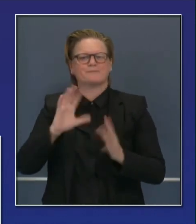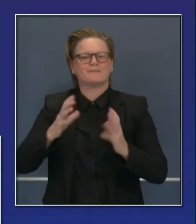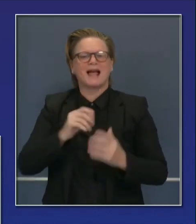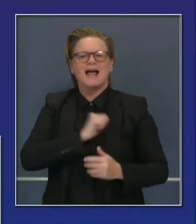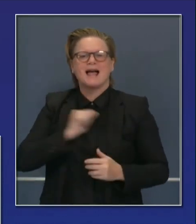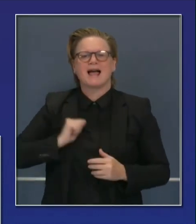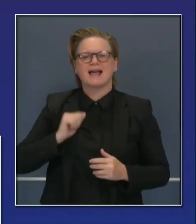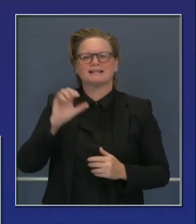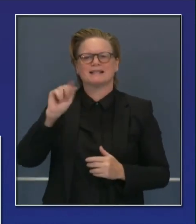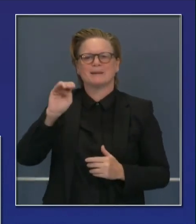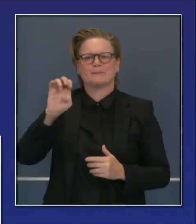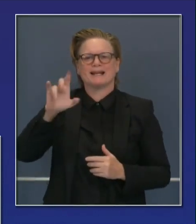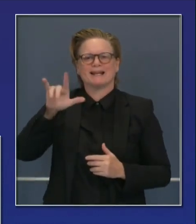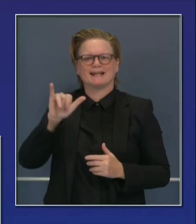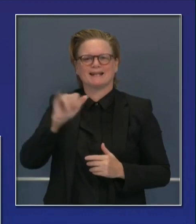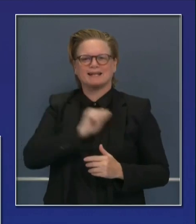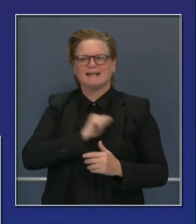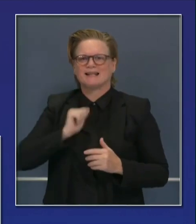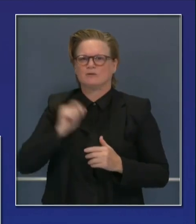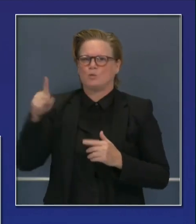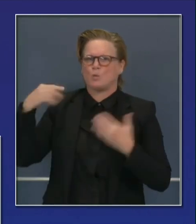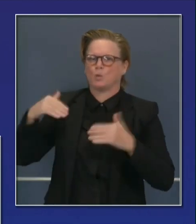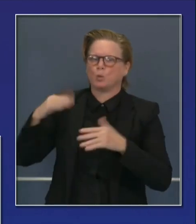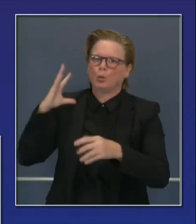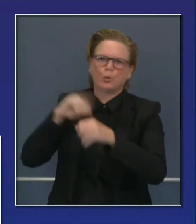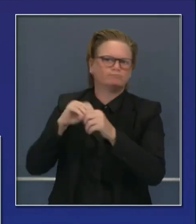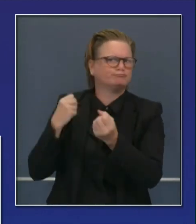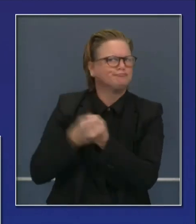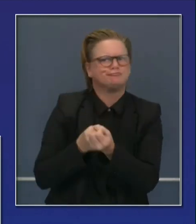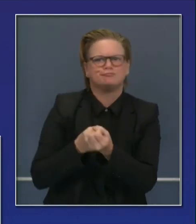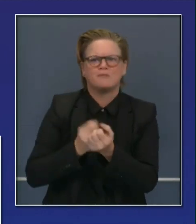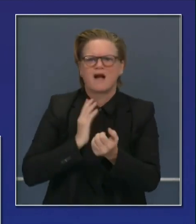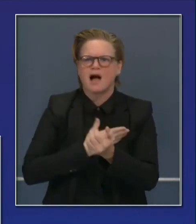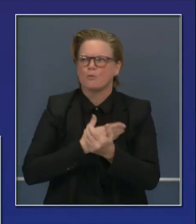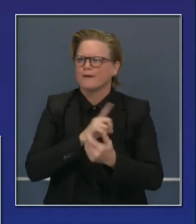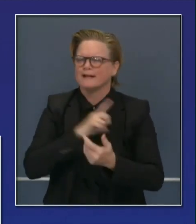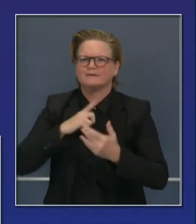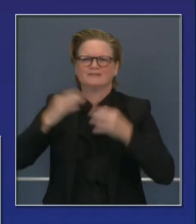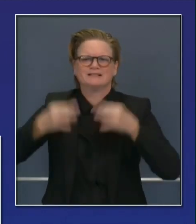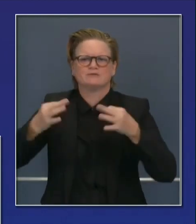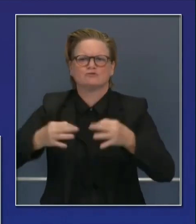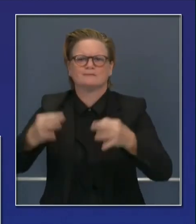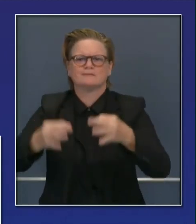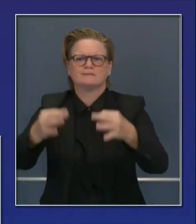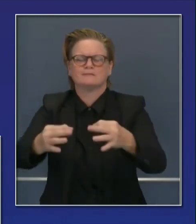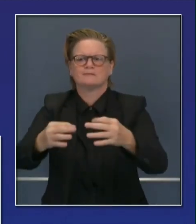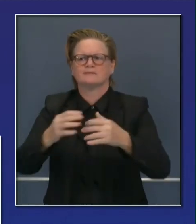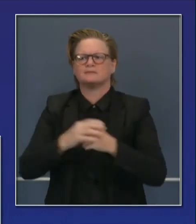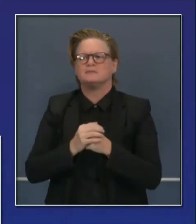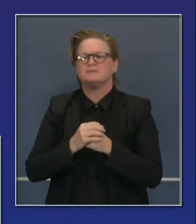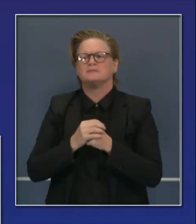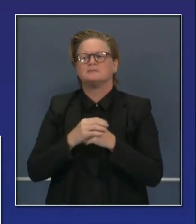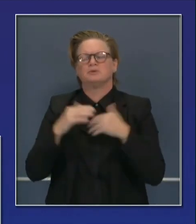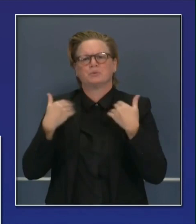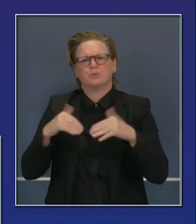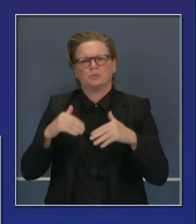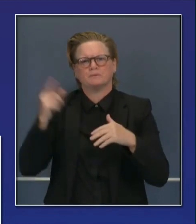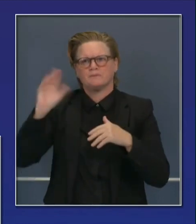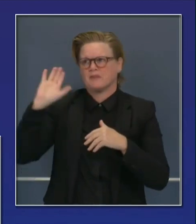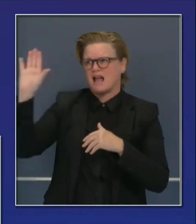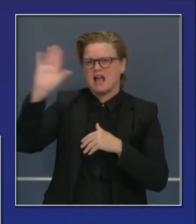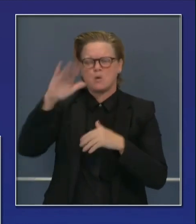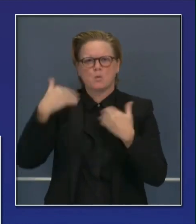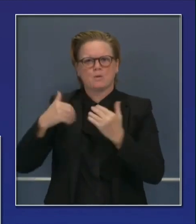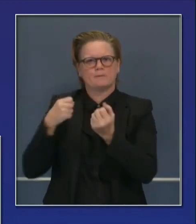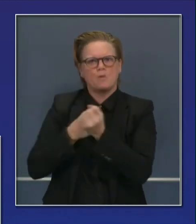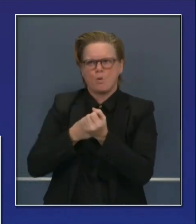support. Recently, we did an additional appropriation, their leadership and support, to provide even more money for our food banks beyond what